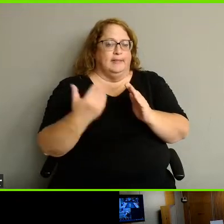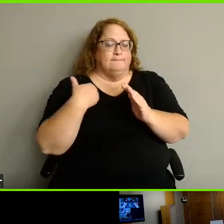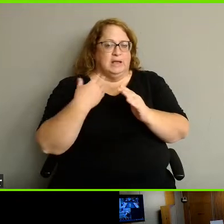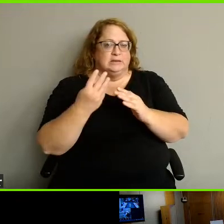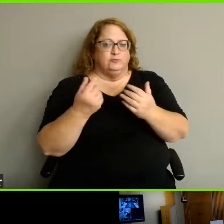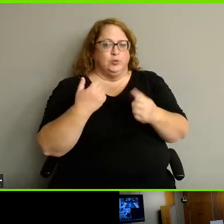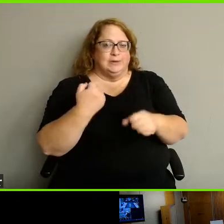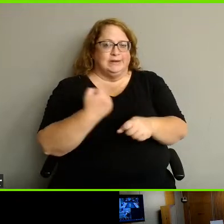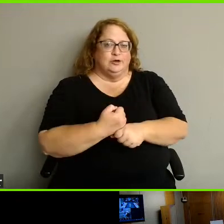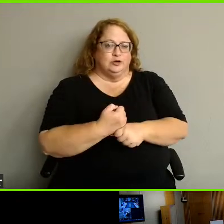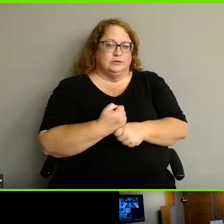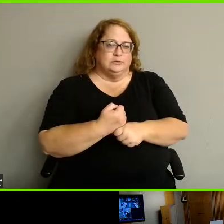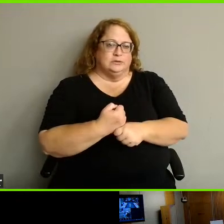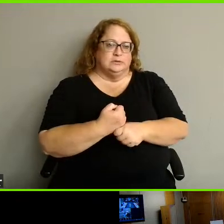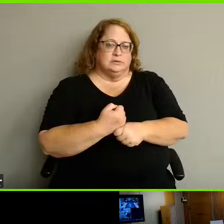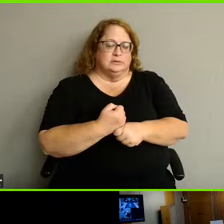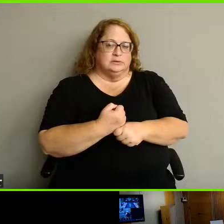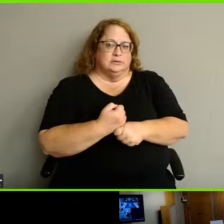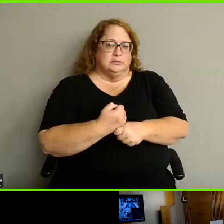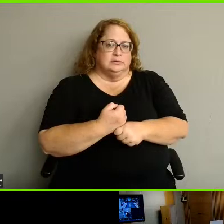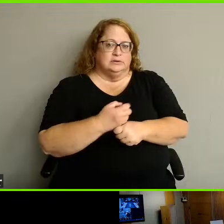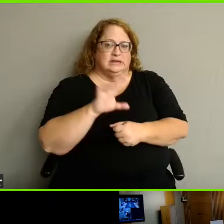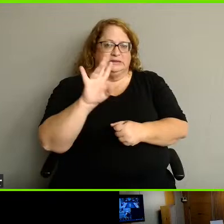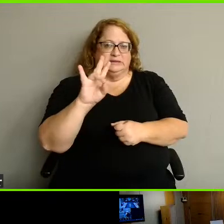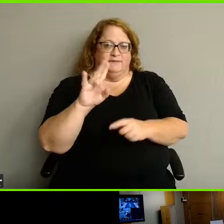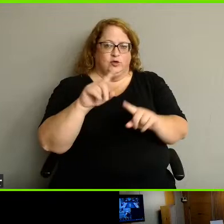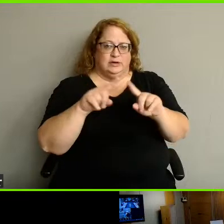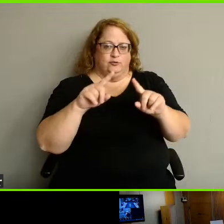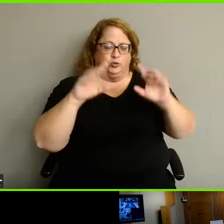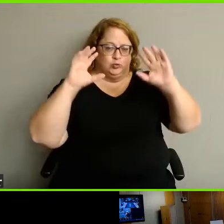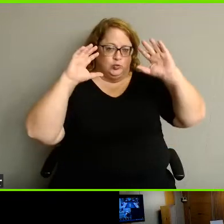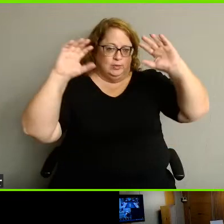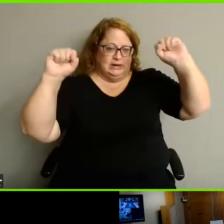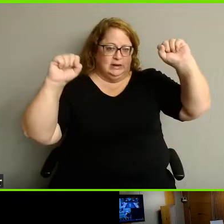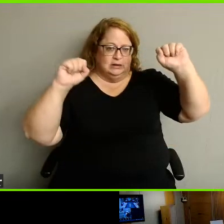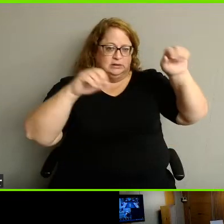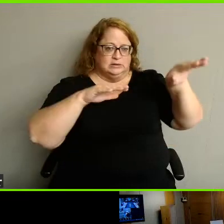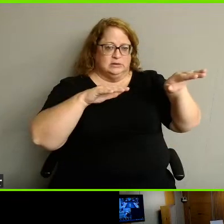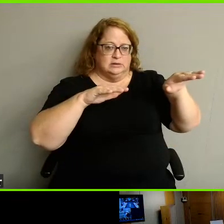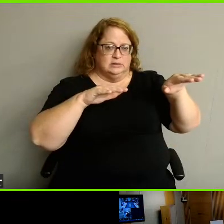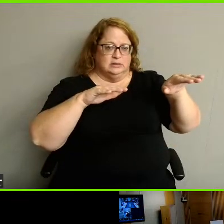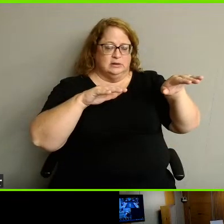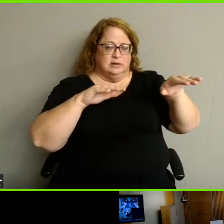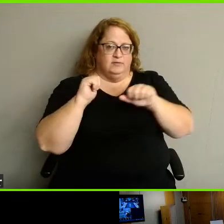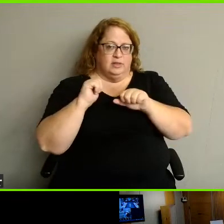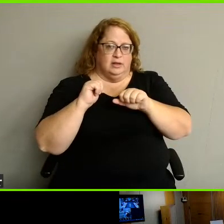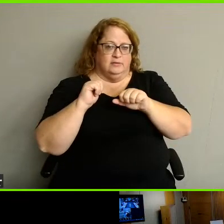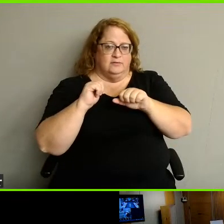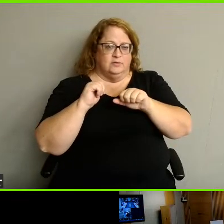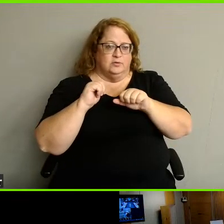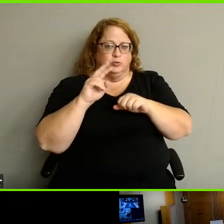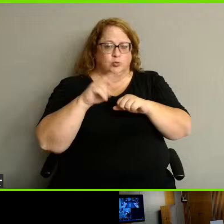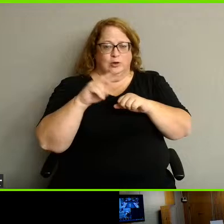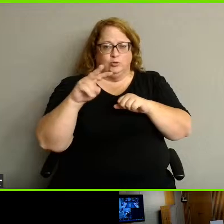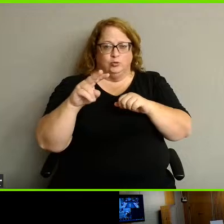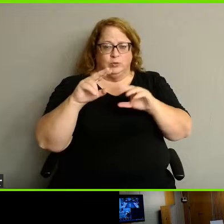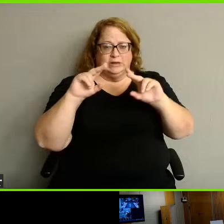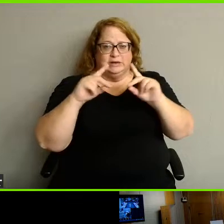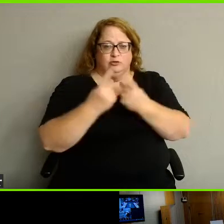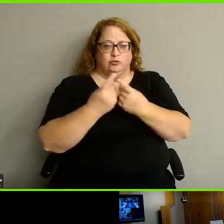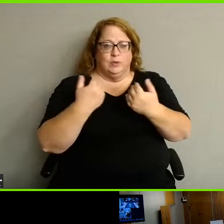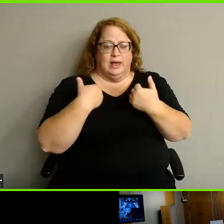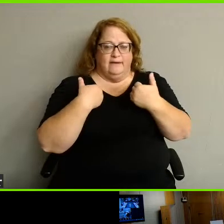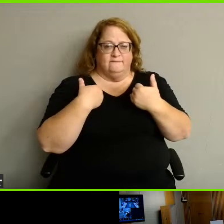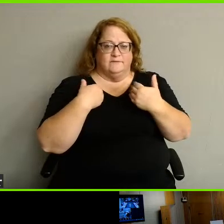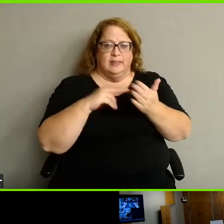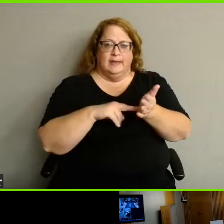past couple of years, that 7 different superintendents have left the 22 districts that we have. I mean,